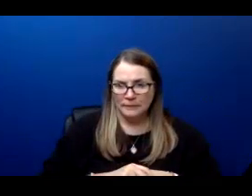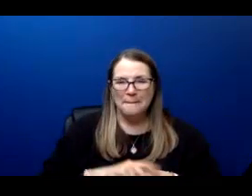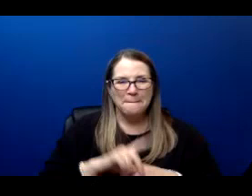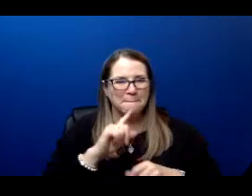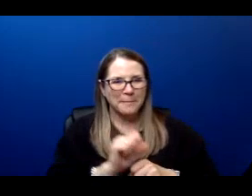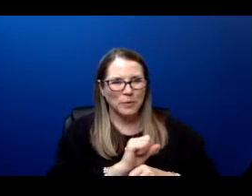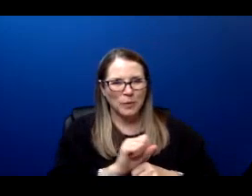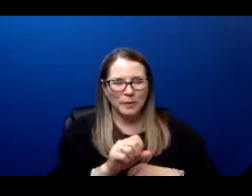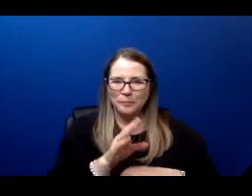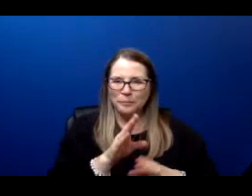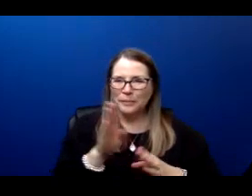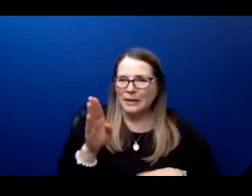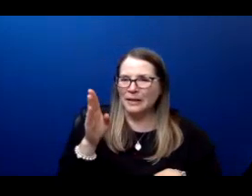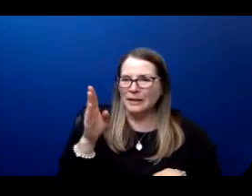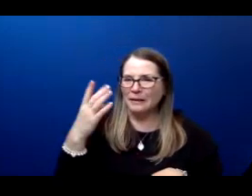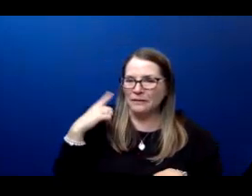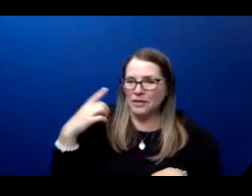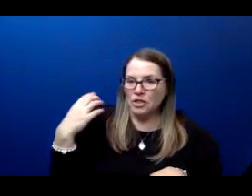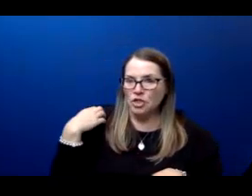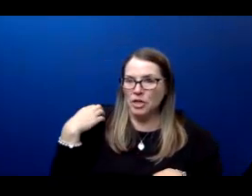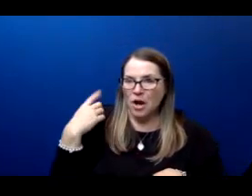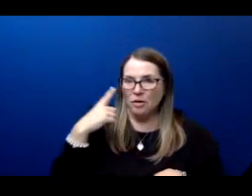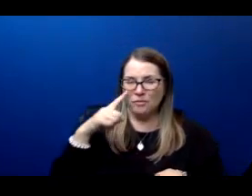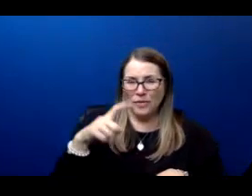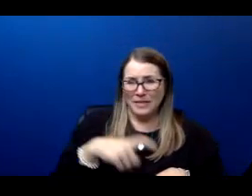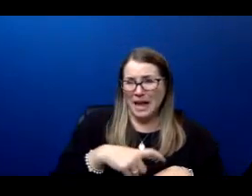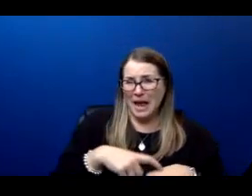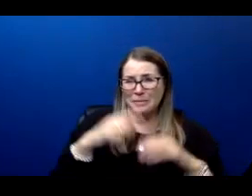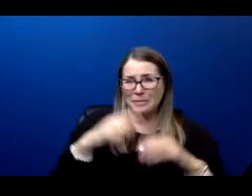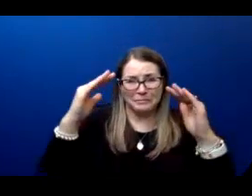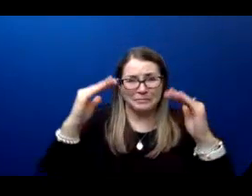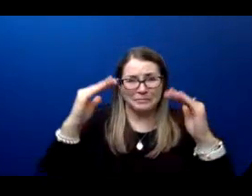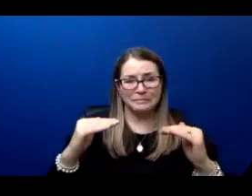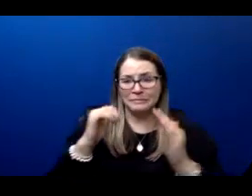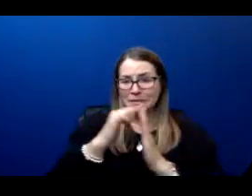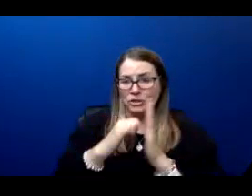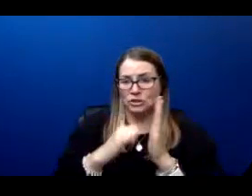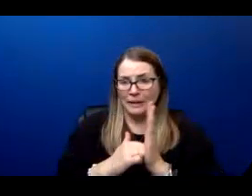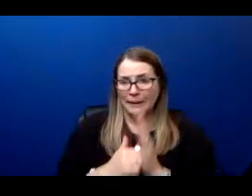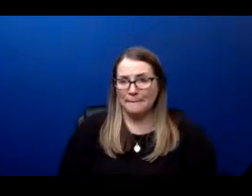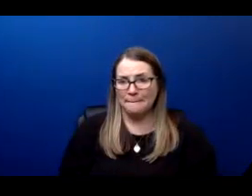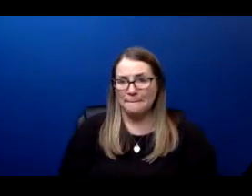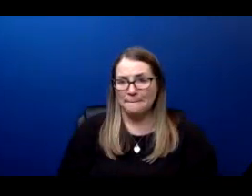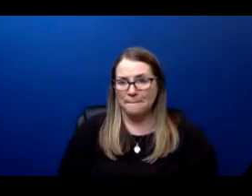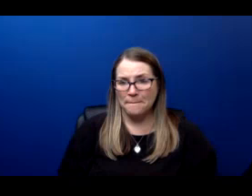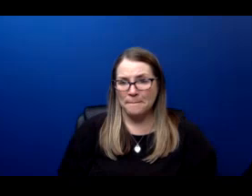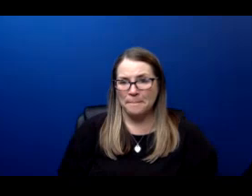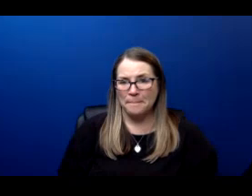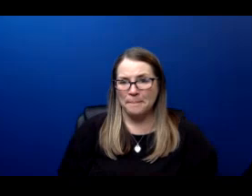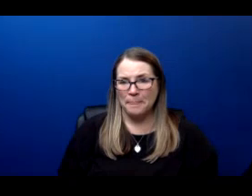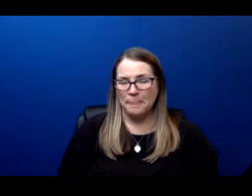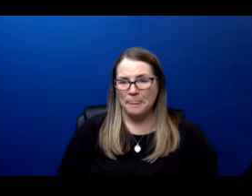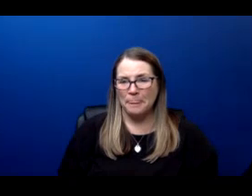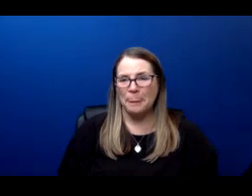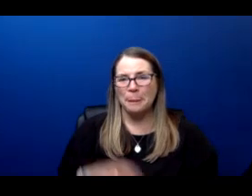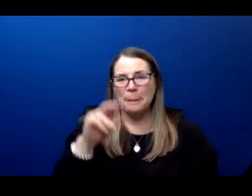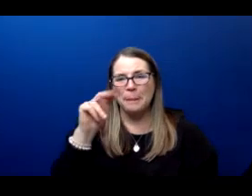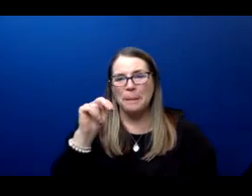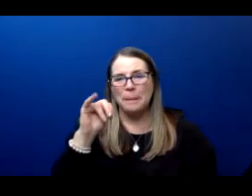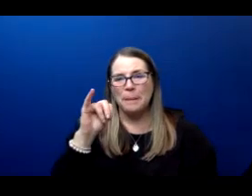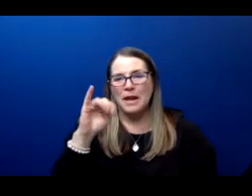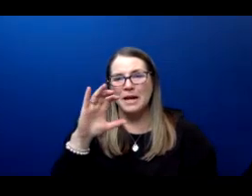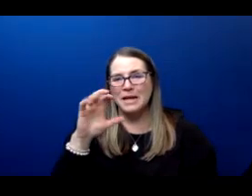Mr. Chair, I think for the sake of time, I'm going to move to the next part of our agenda. Just one item real quick, Ms.